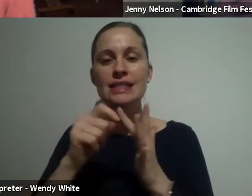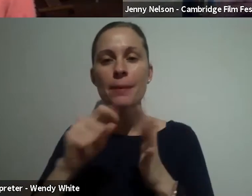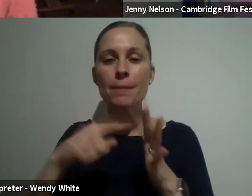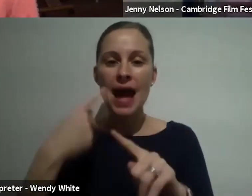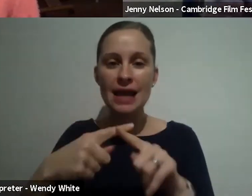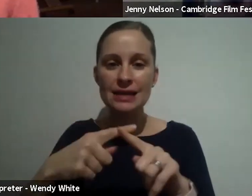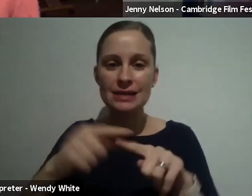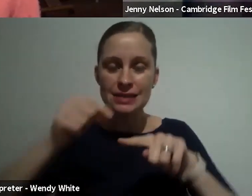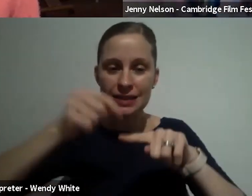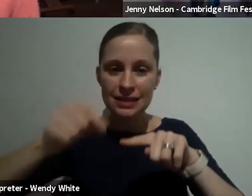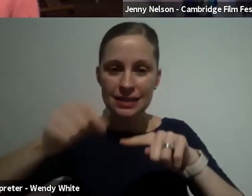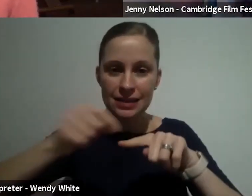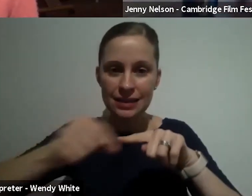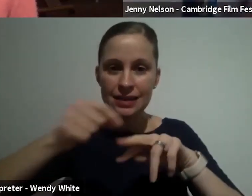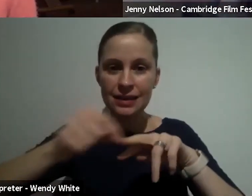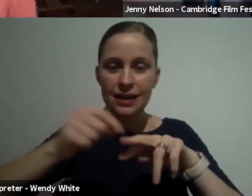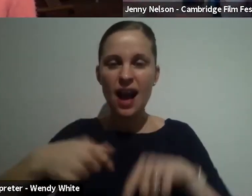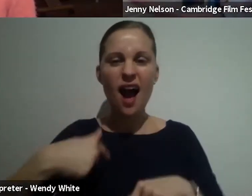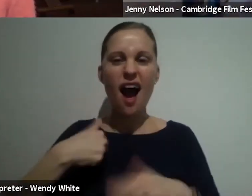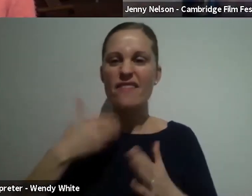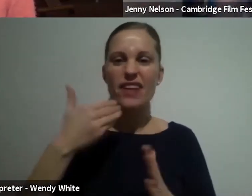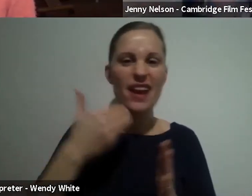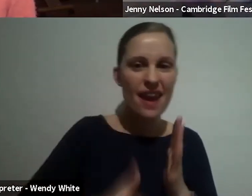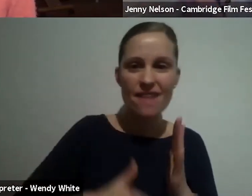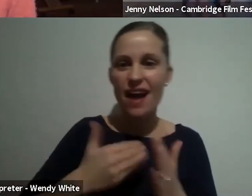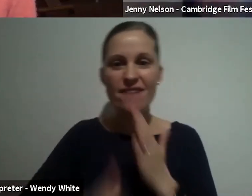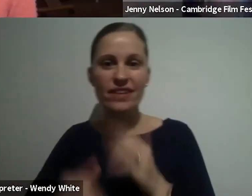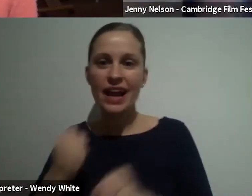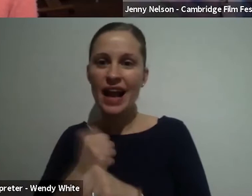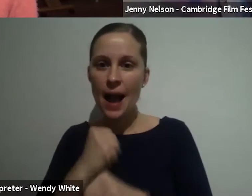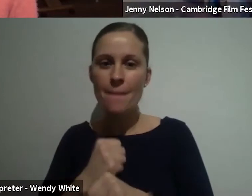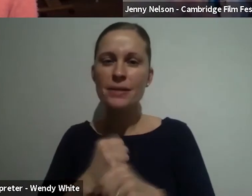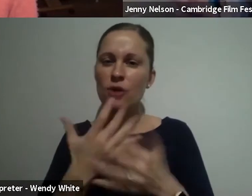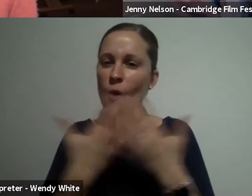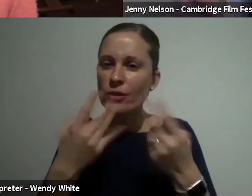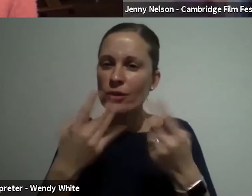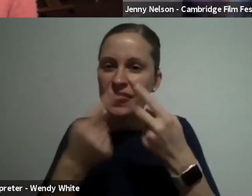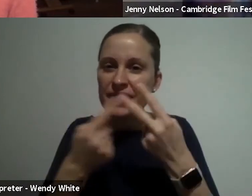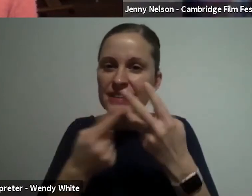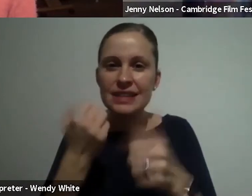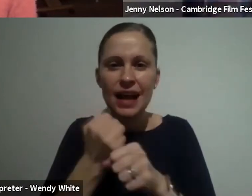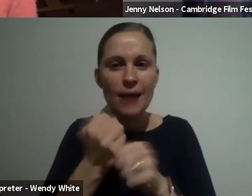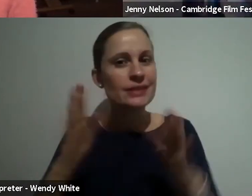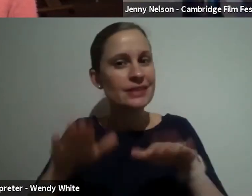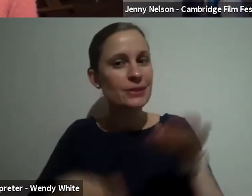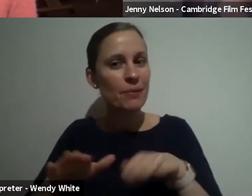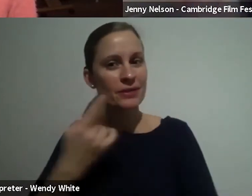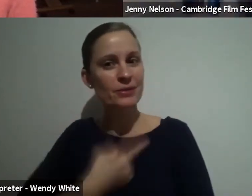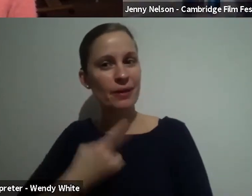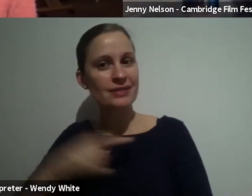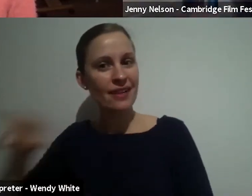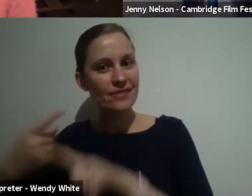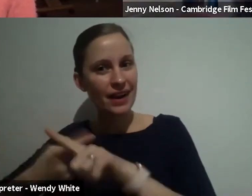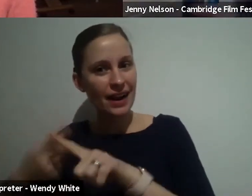playing like Yo Nunca Nunca, I've Never Ever. I mean, these are brilliant, you know, lots of memories there. But you've mentioned